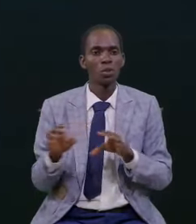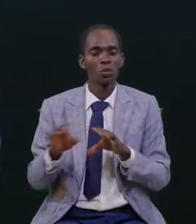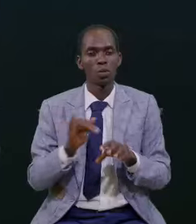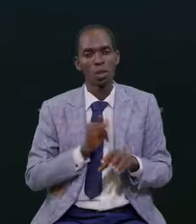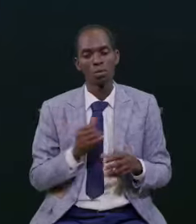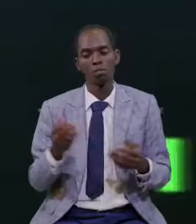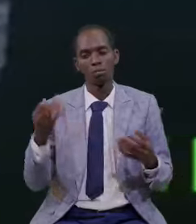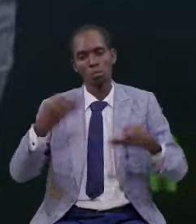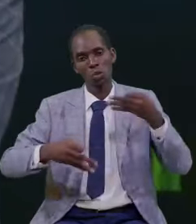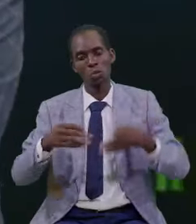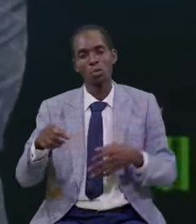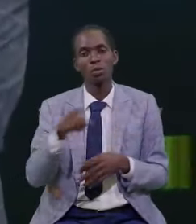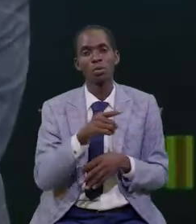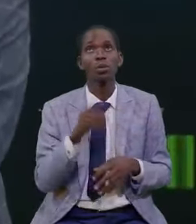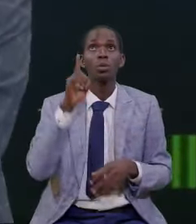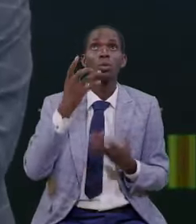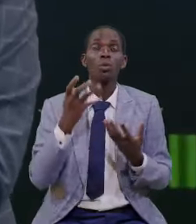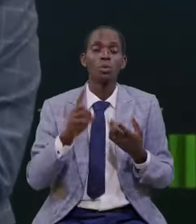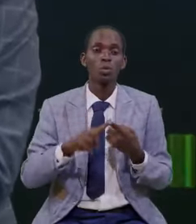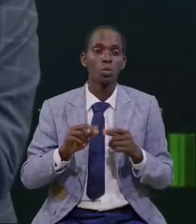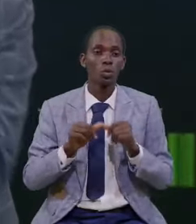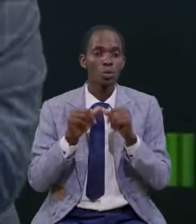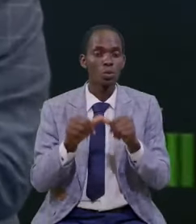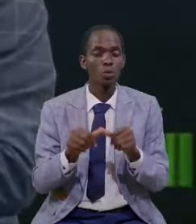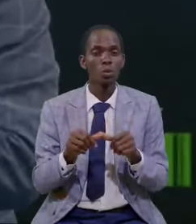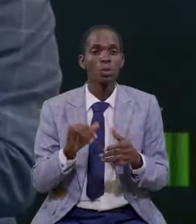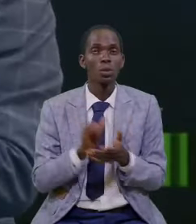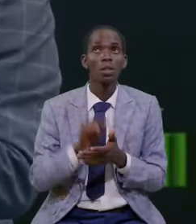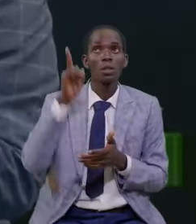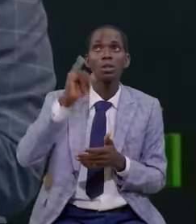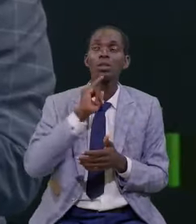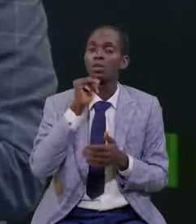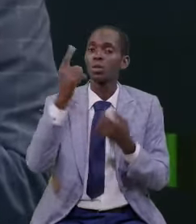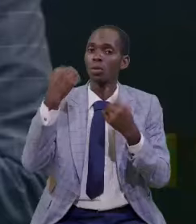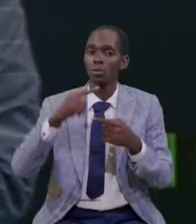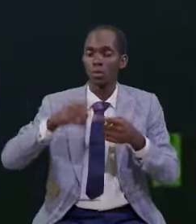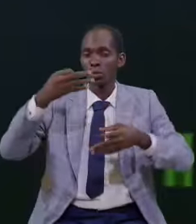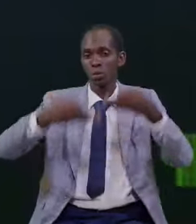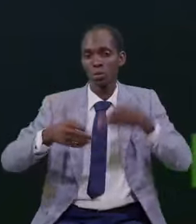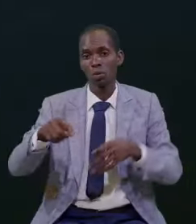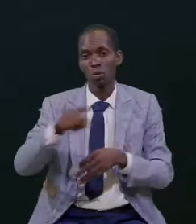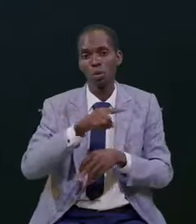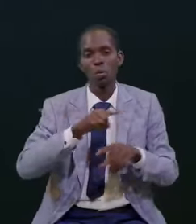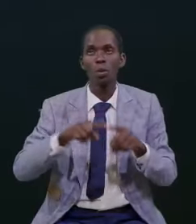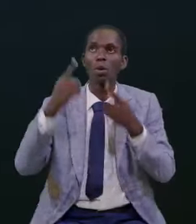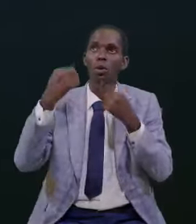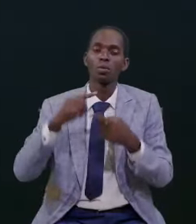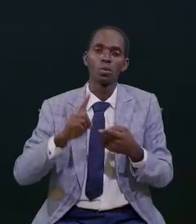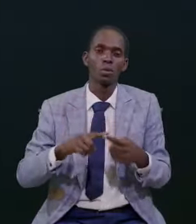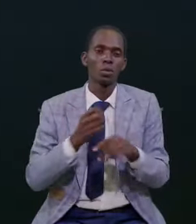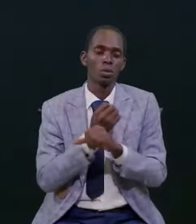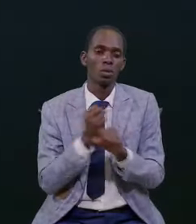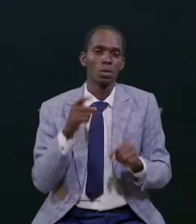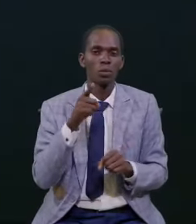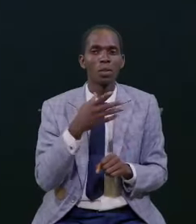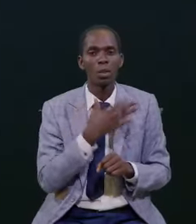you to continue that, to know he's not coming to condemn you. He has come to save you. And you keep on saying, I